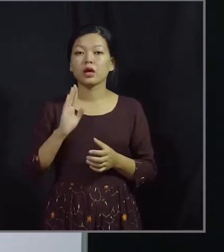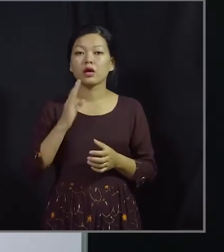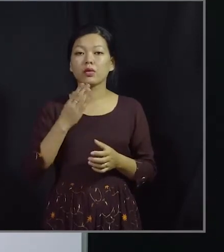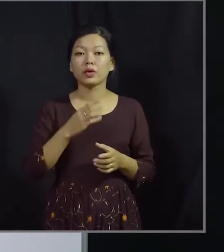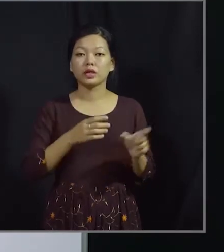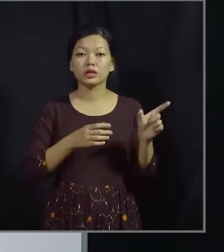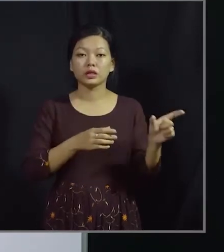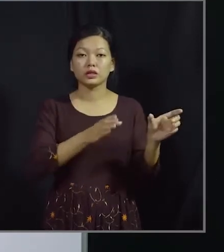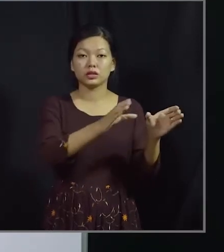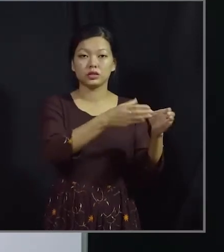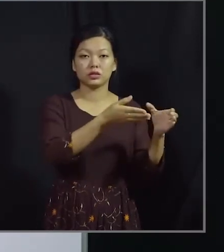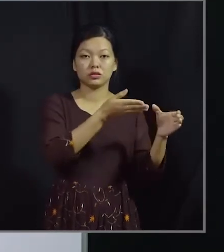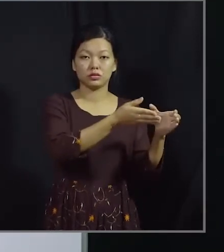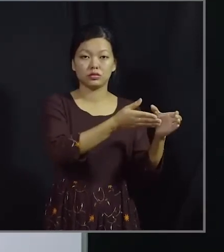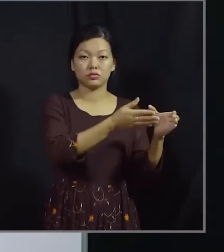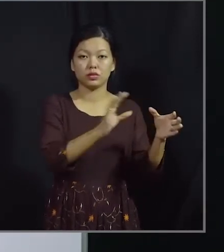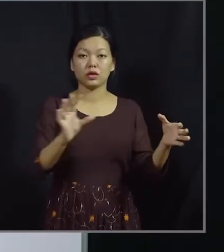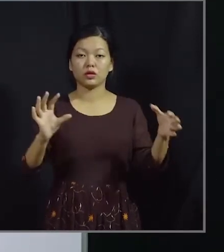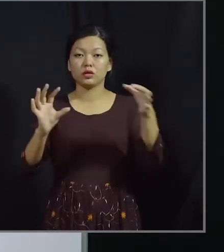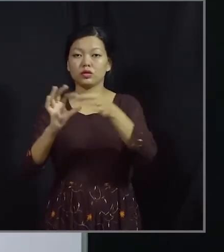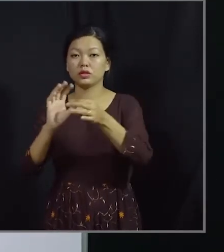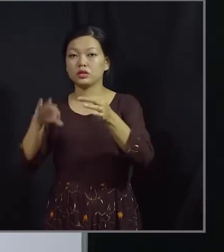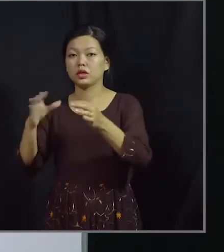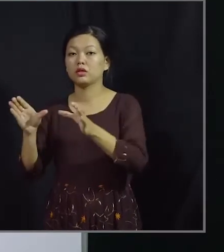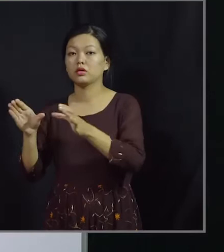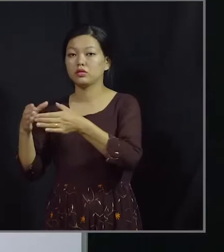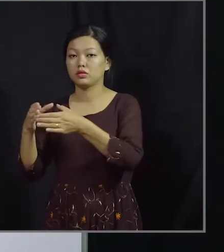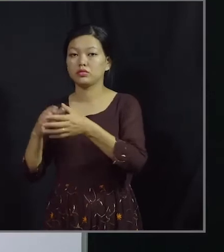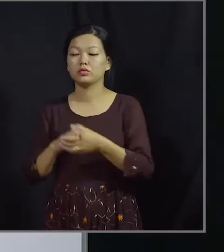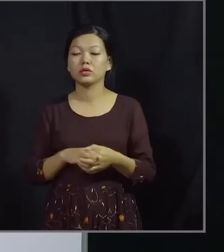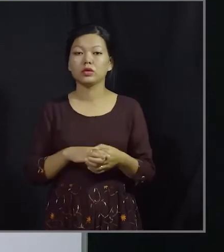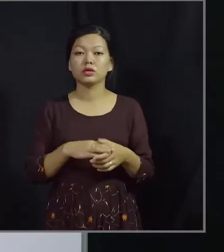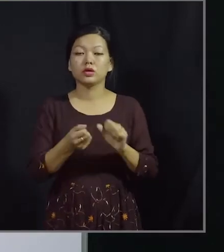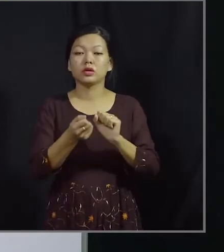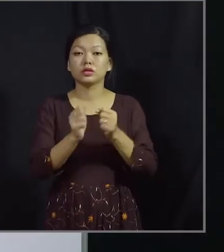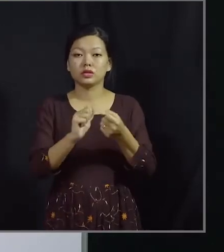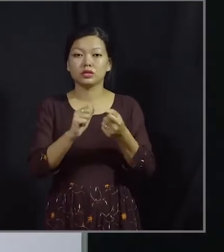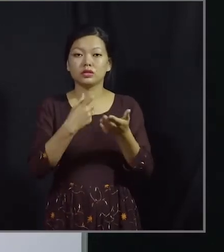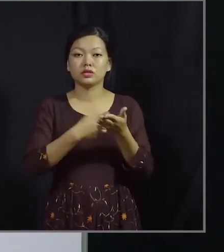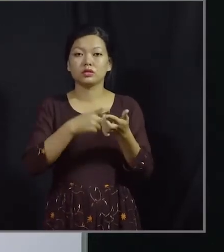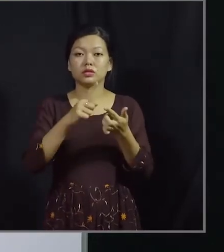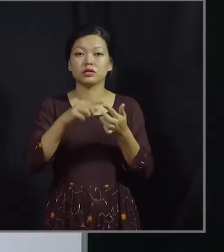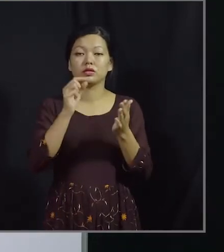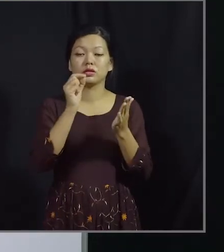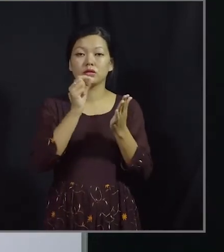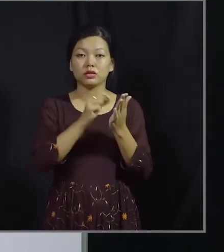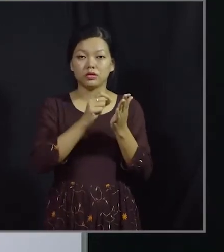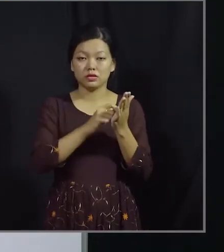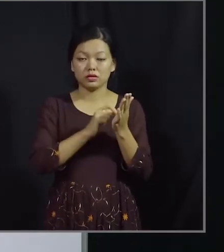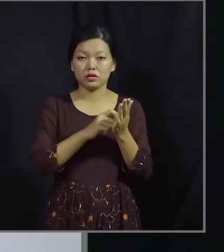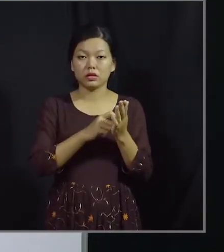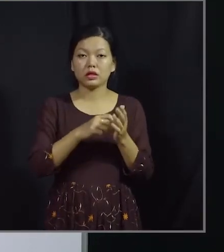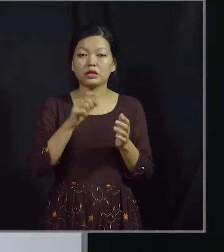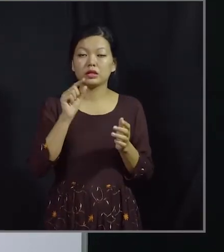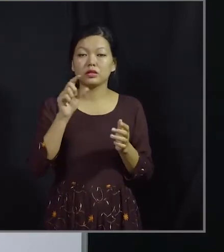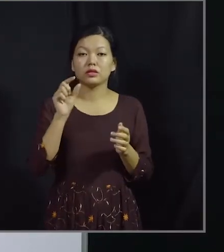the other partner, other business firm, there should be certain changes. Reconstitution has to be undertaken,